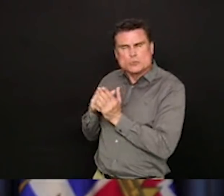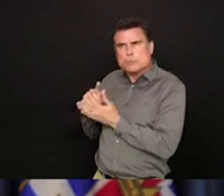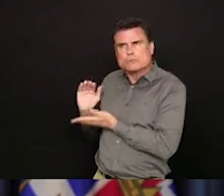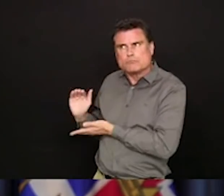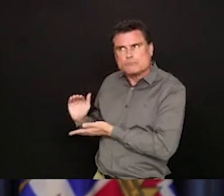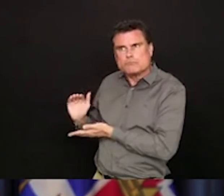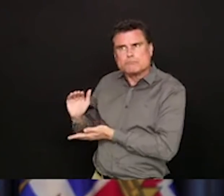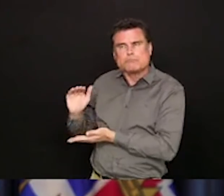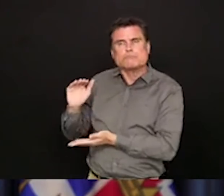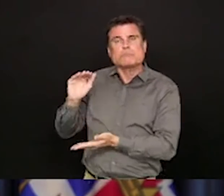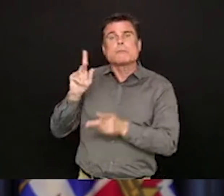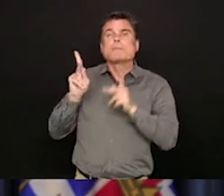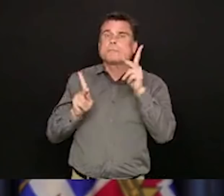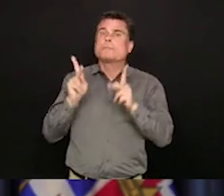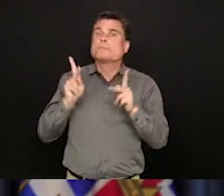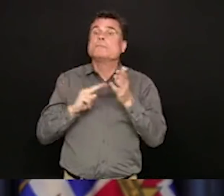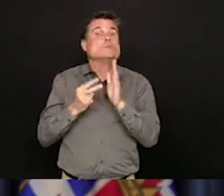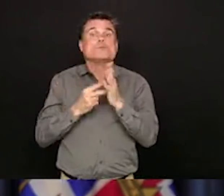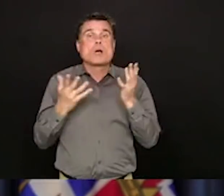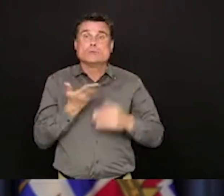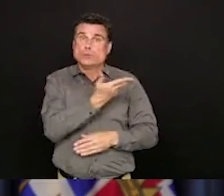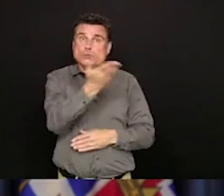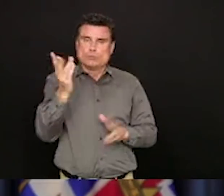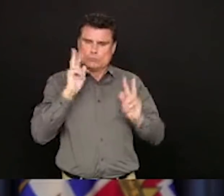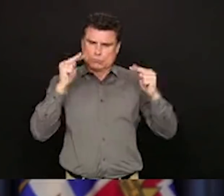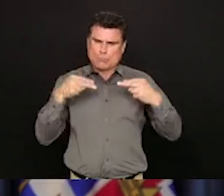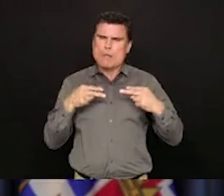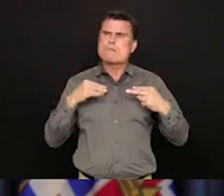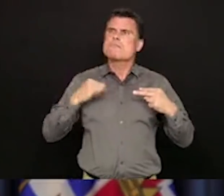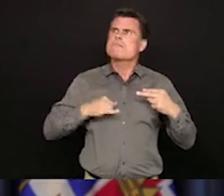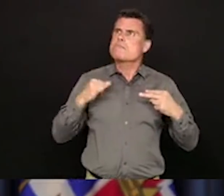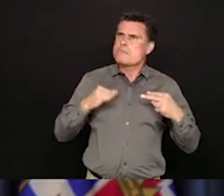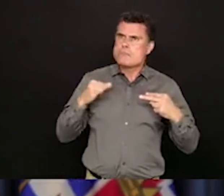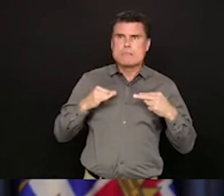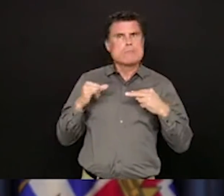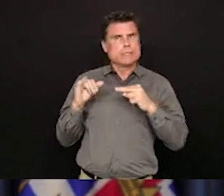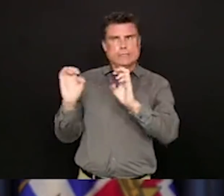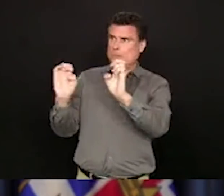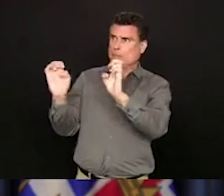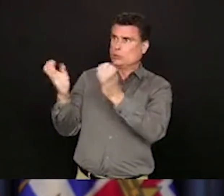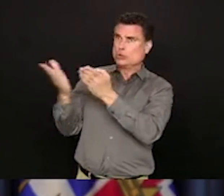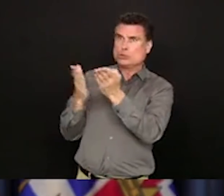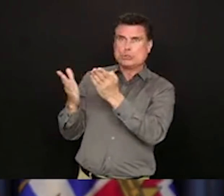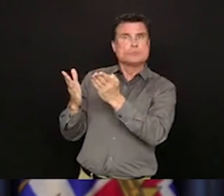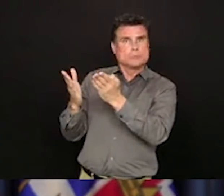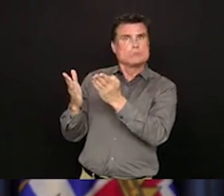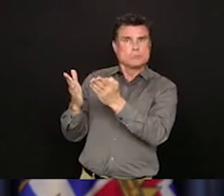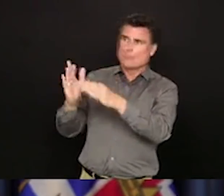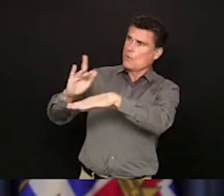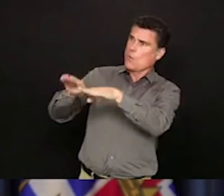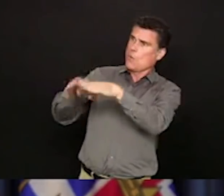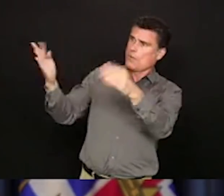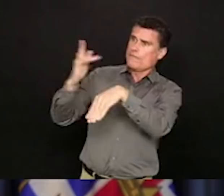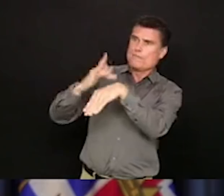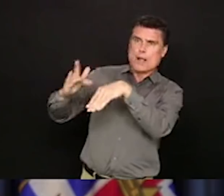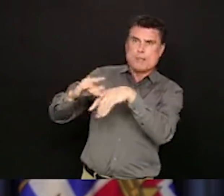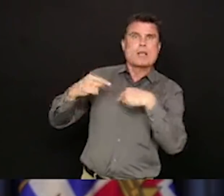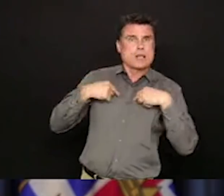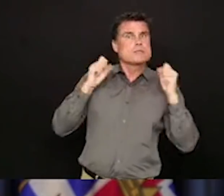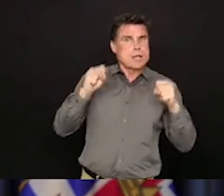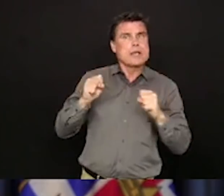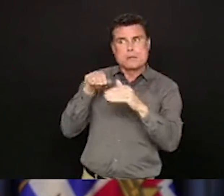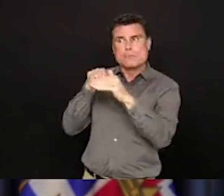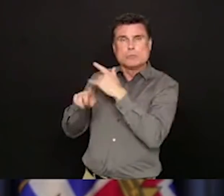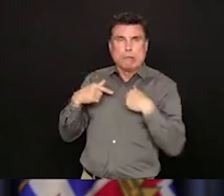thing and something that we will continue to encourage. Often we celebrate people who are working and essential